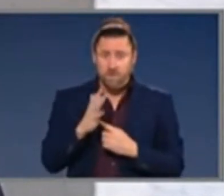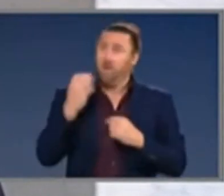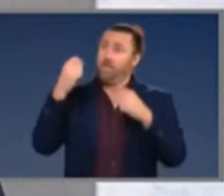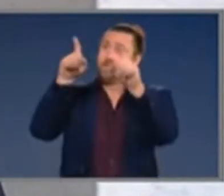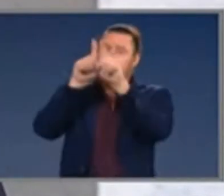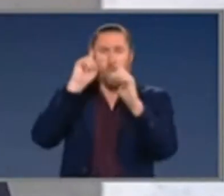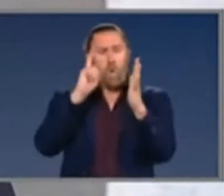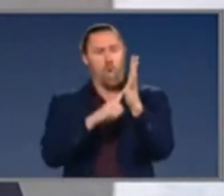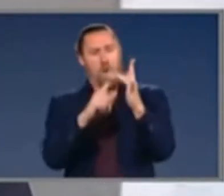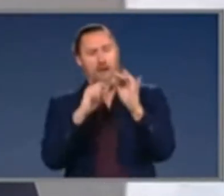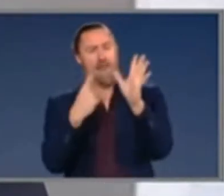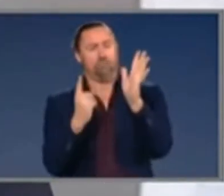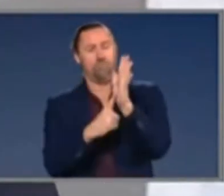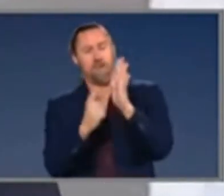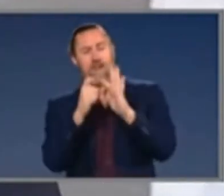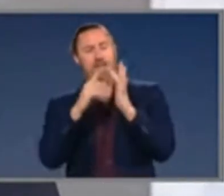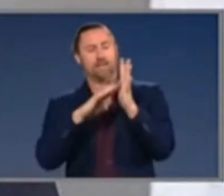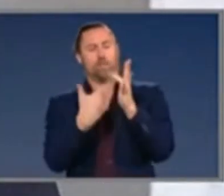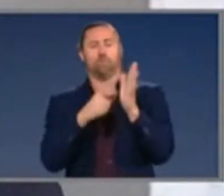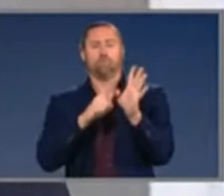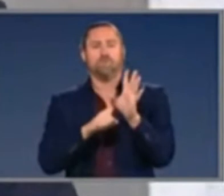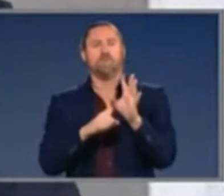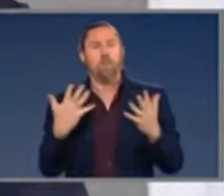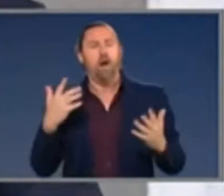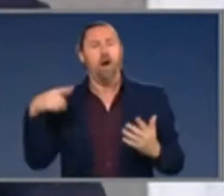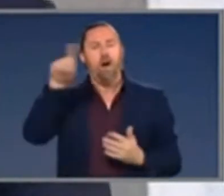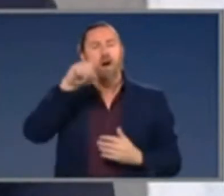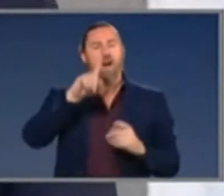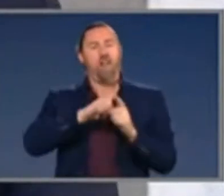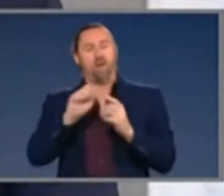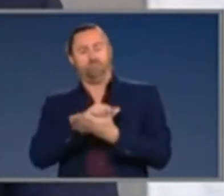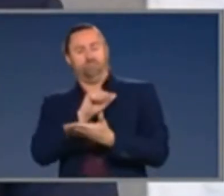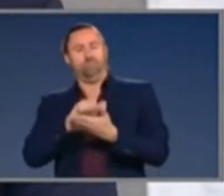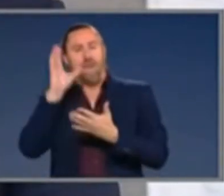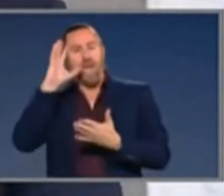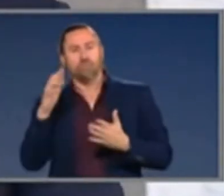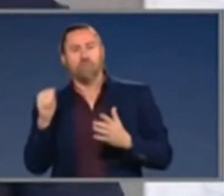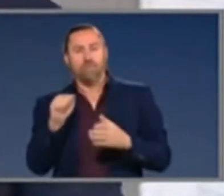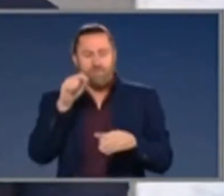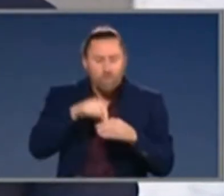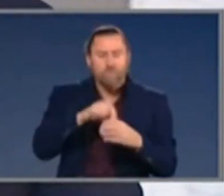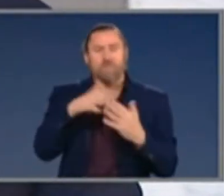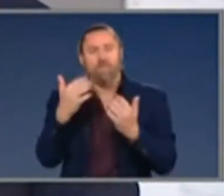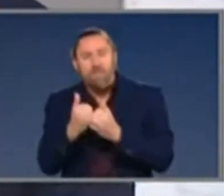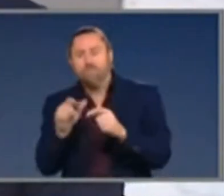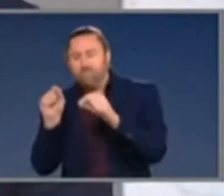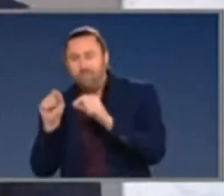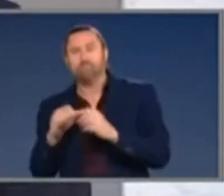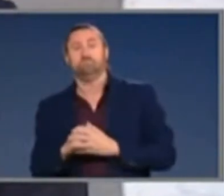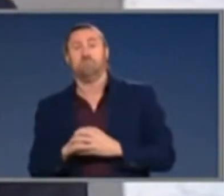like-minded liberal democracies, particularly those developed economies, but broader than that, the participation, I think, of